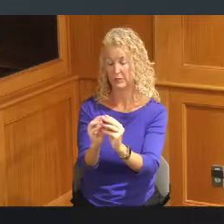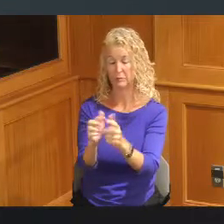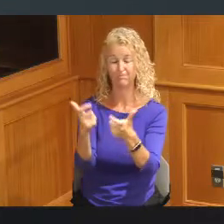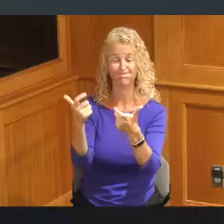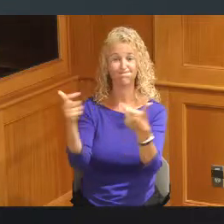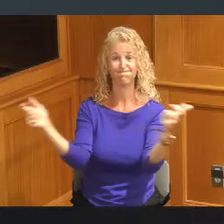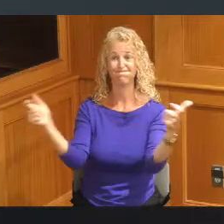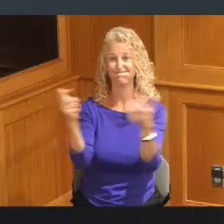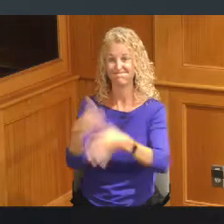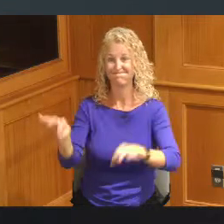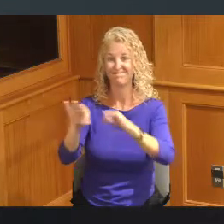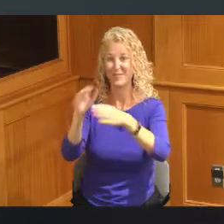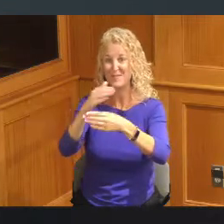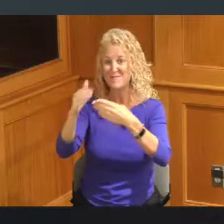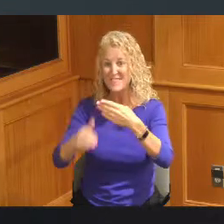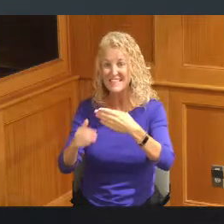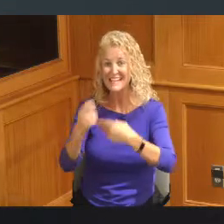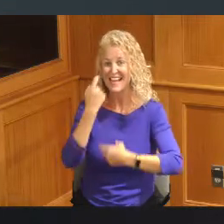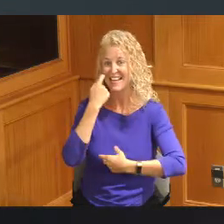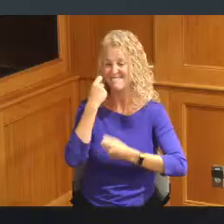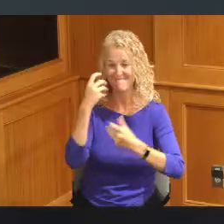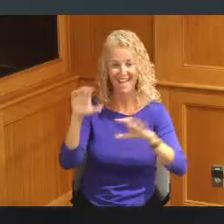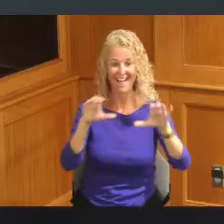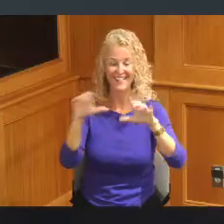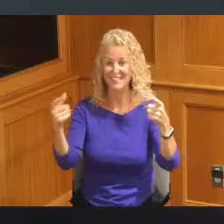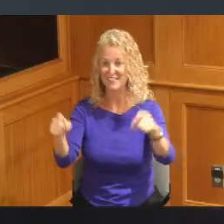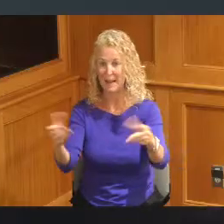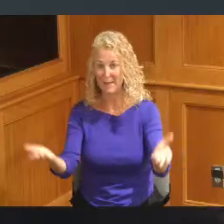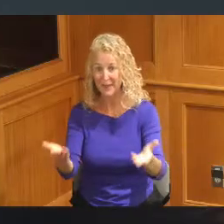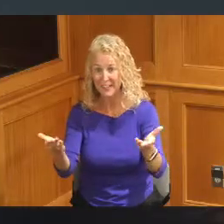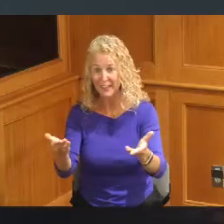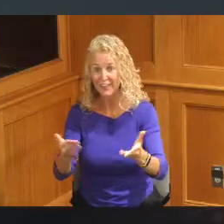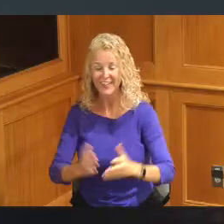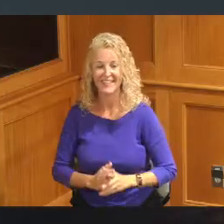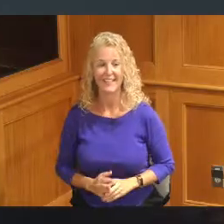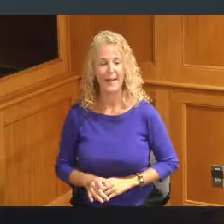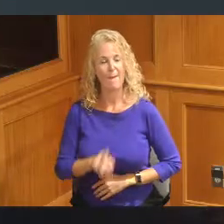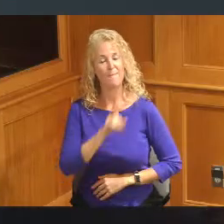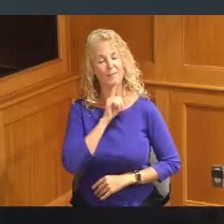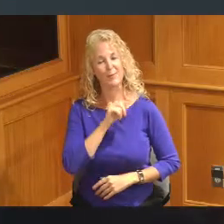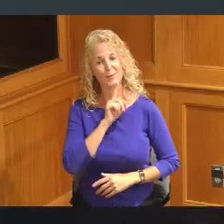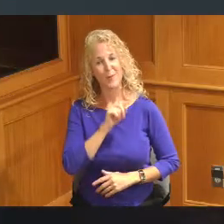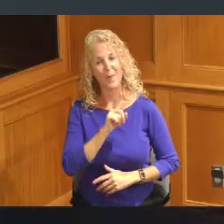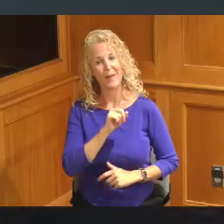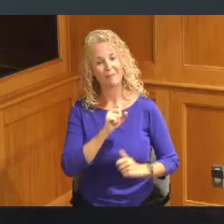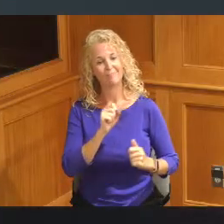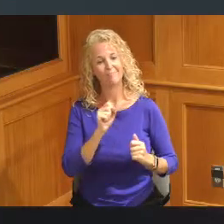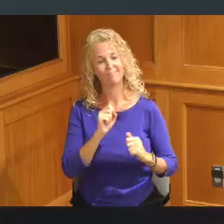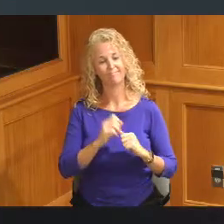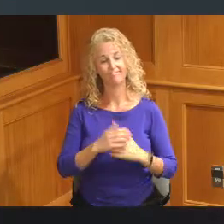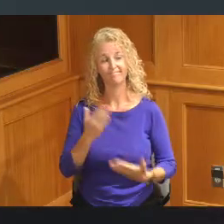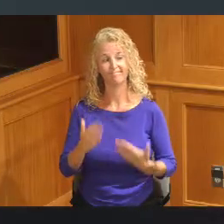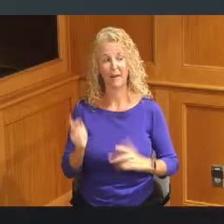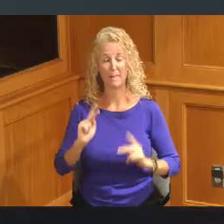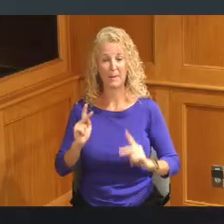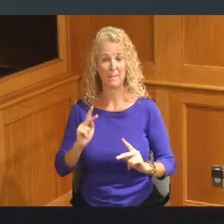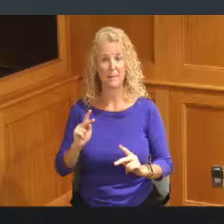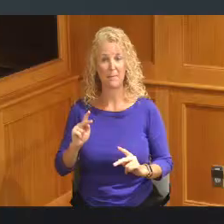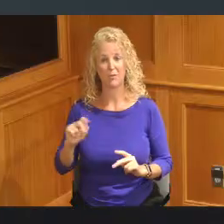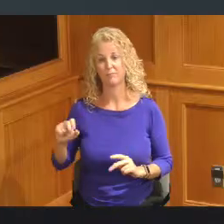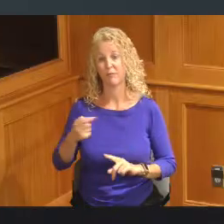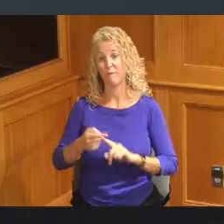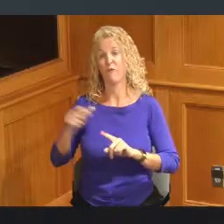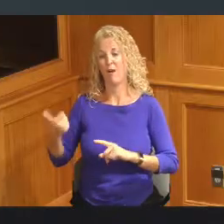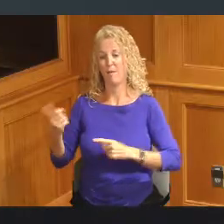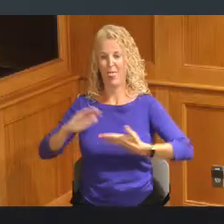for Music Fest, but all the other activities that were going on. And I'm sure that even those that were from out of town had a